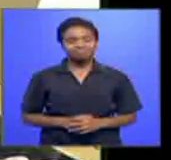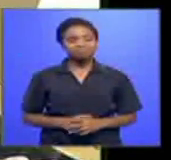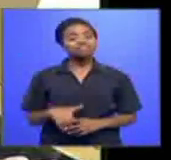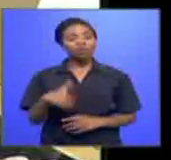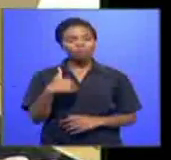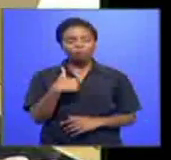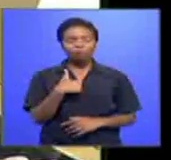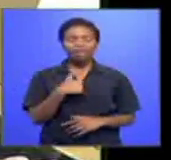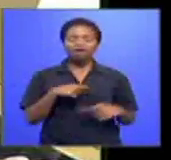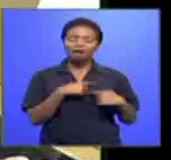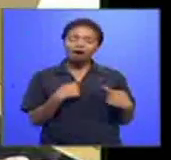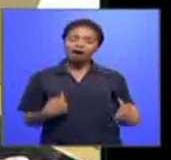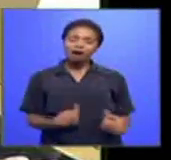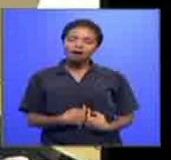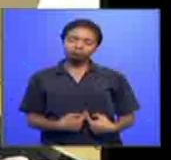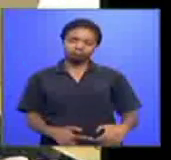heartily